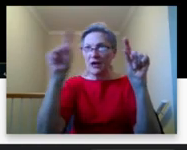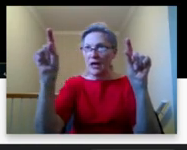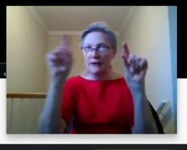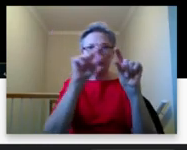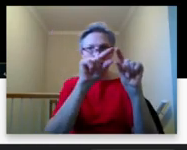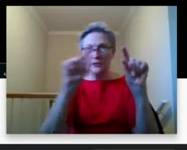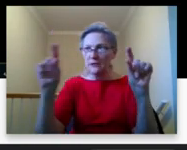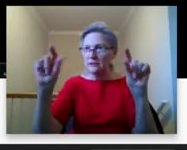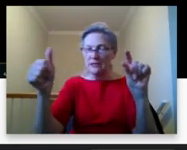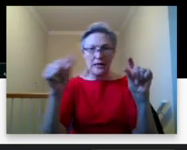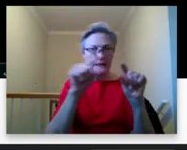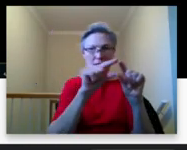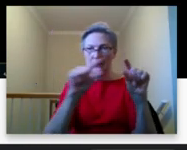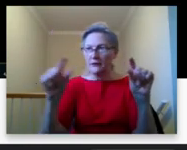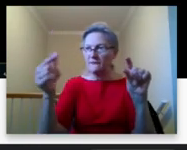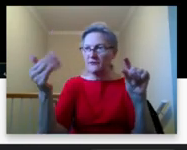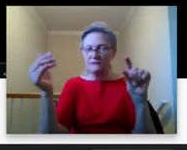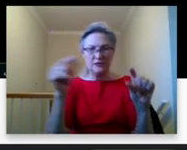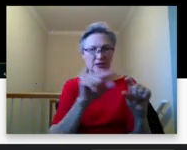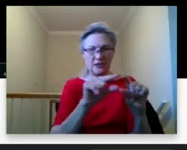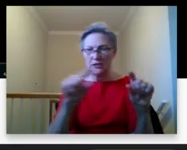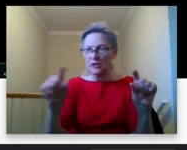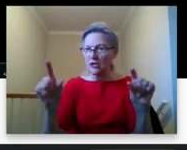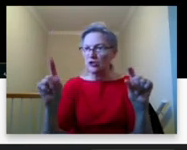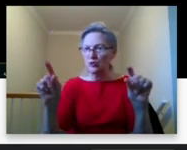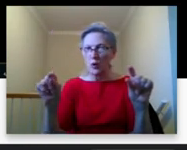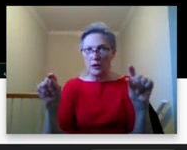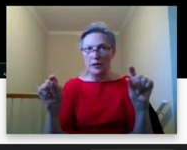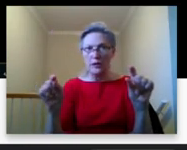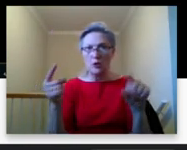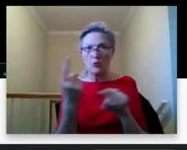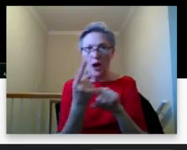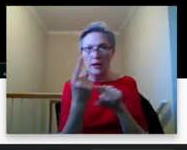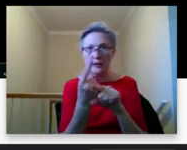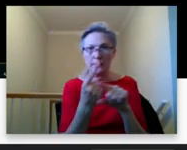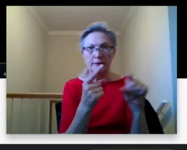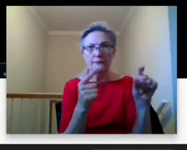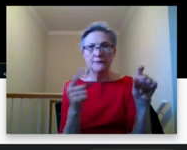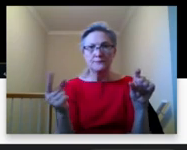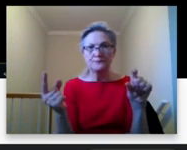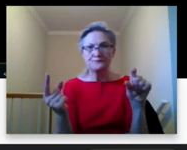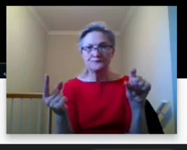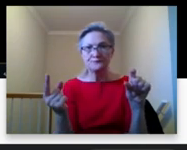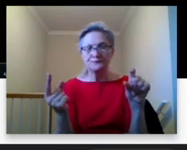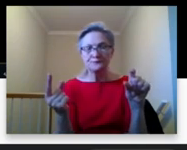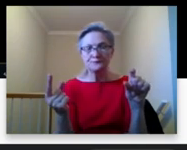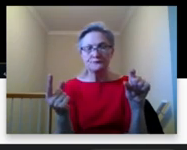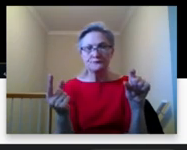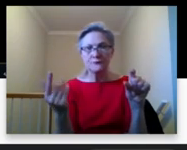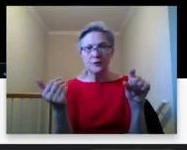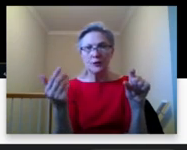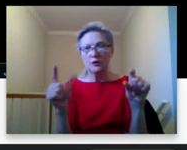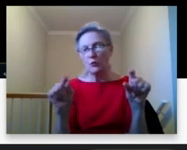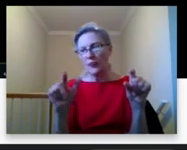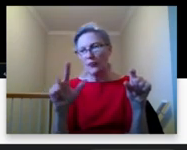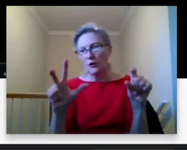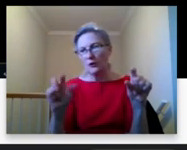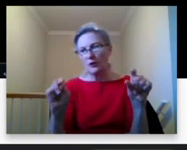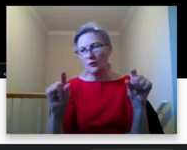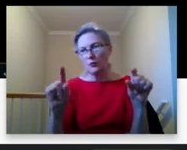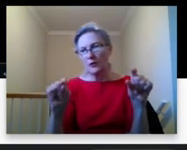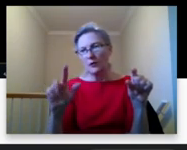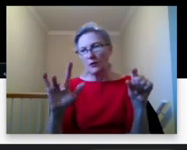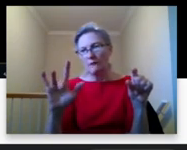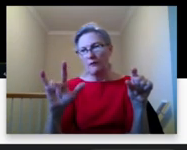5, 6, 7, 8, 9, 10. Yep. If we keep going and counting by 5s, we get 15, 20, 25,